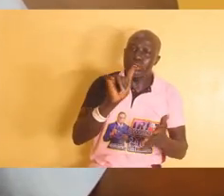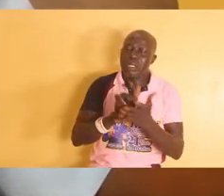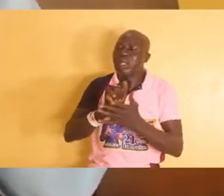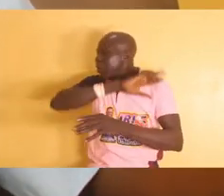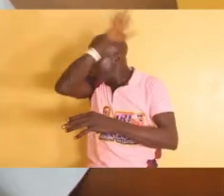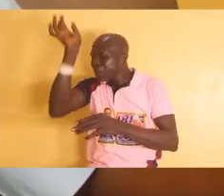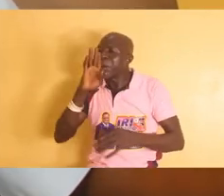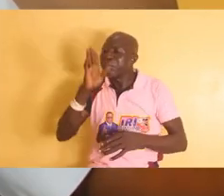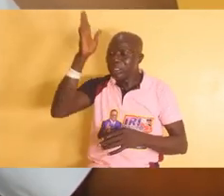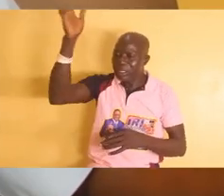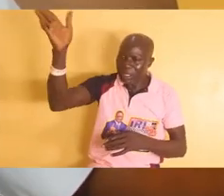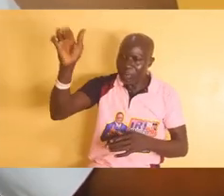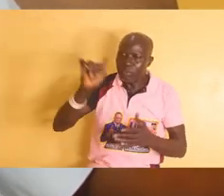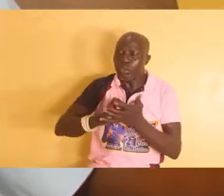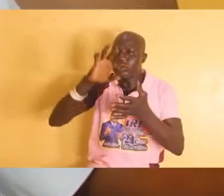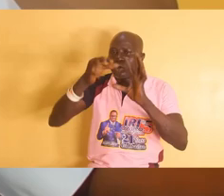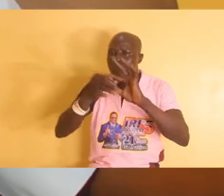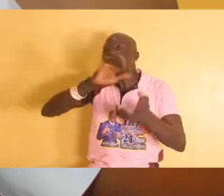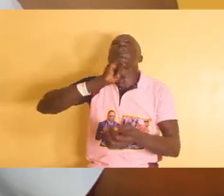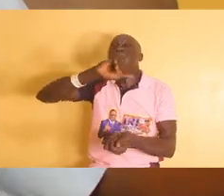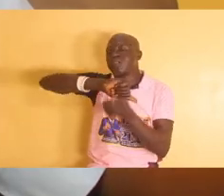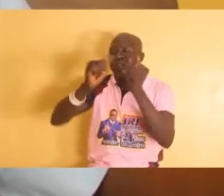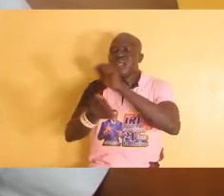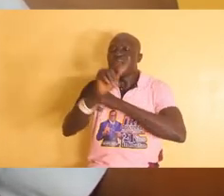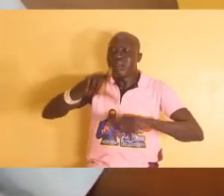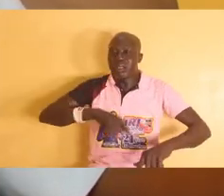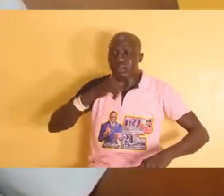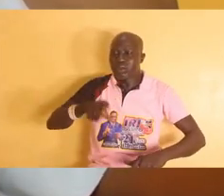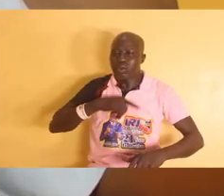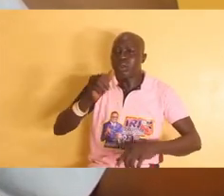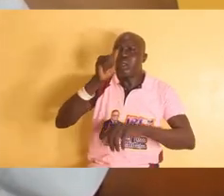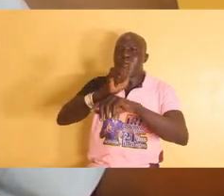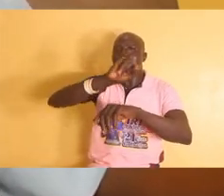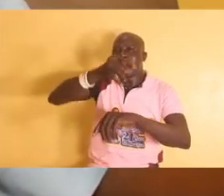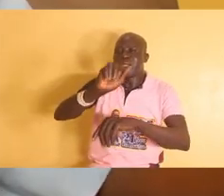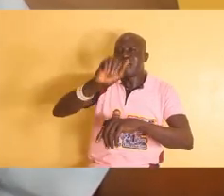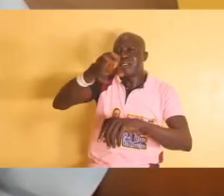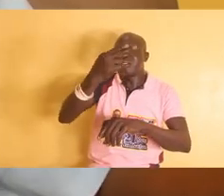that you can't be there, and your story will not change. Even Lagos,